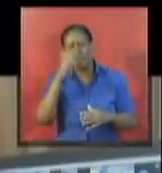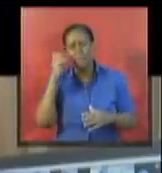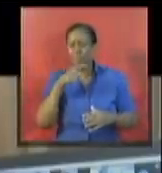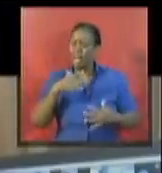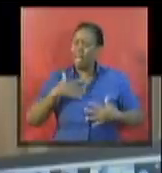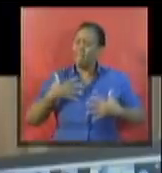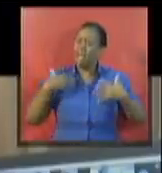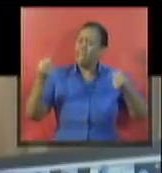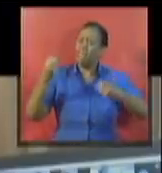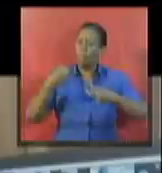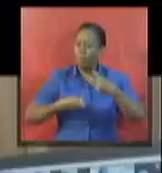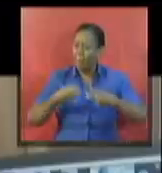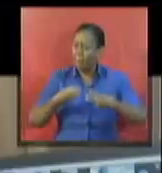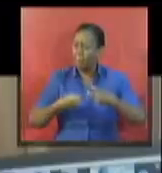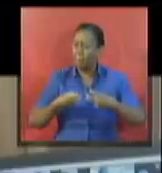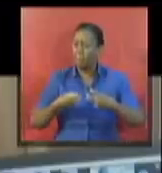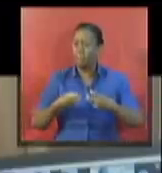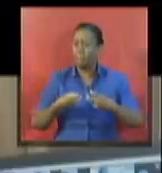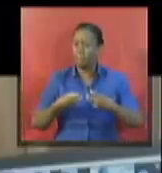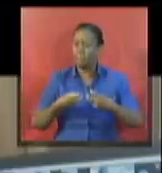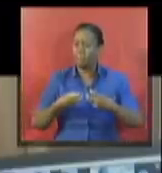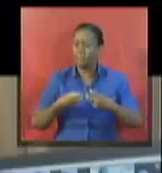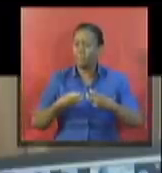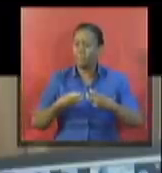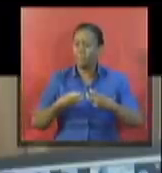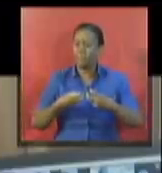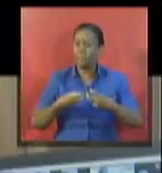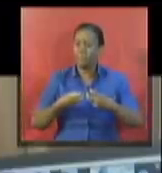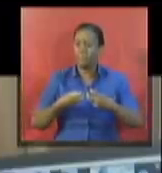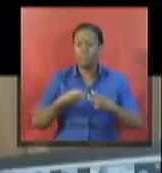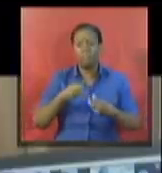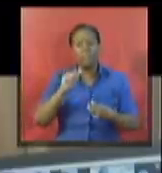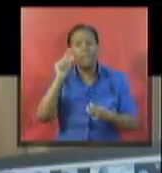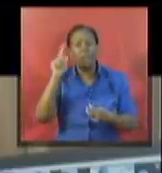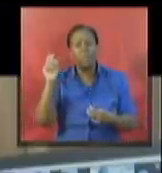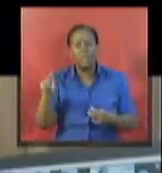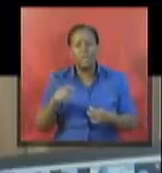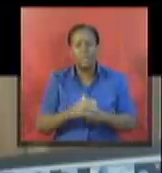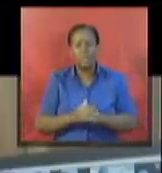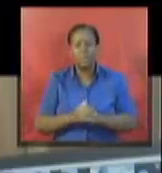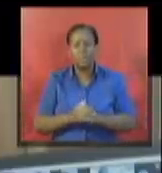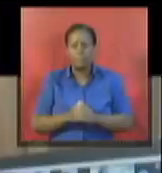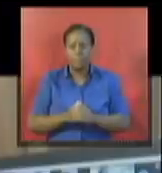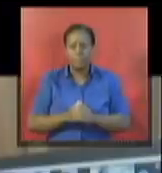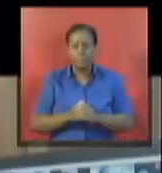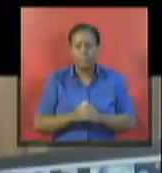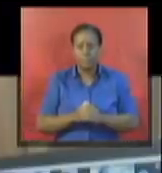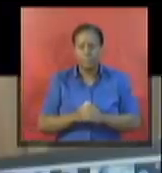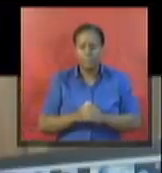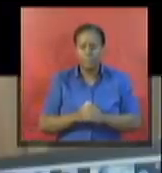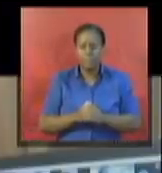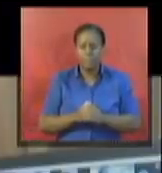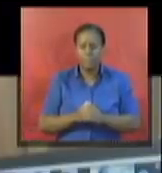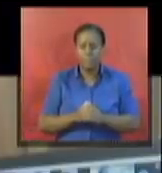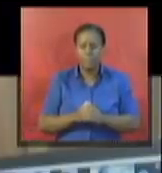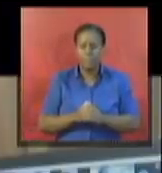traveling. And Minister Deyalsingh, there appears to be a gray area or a loophole or a lacuna in the law, if you